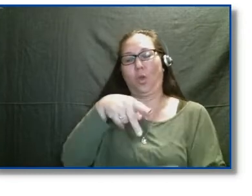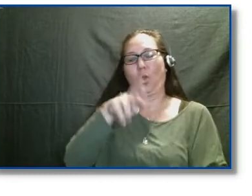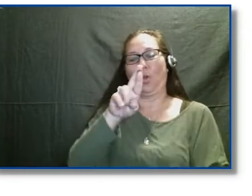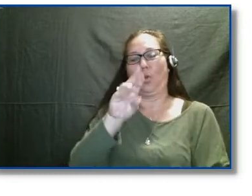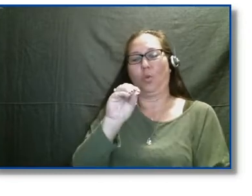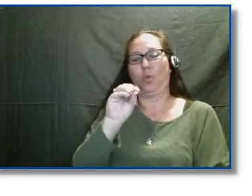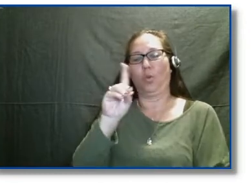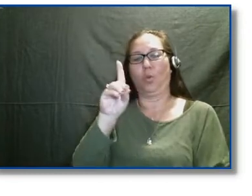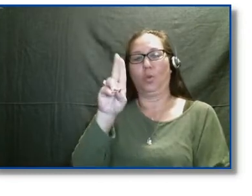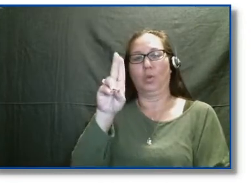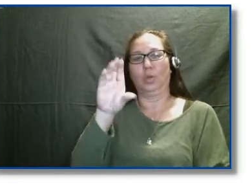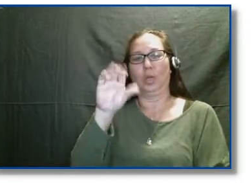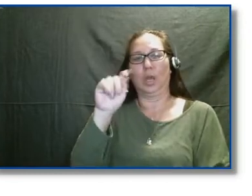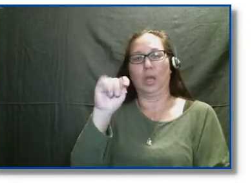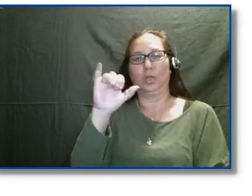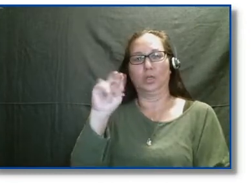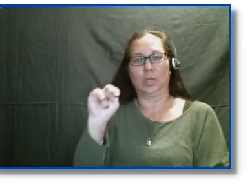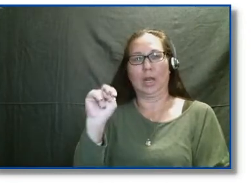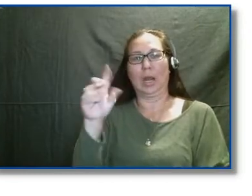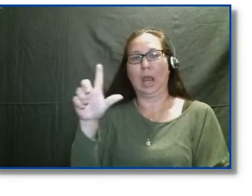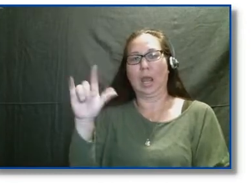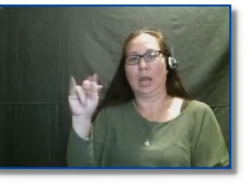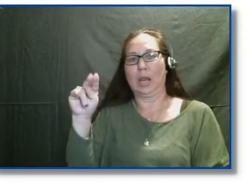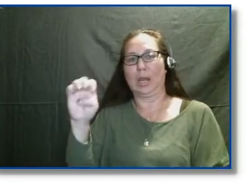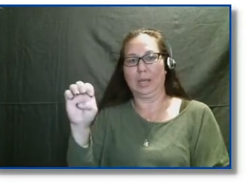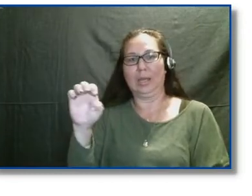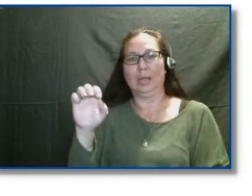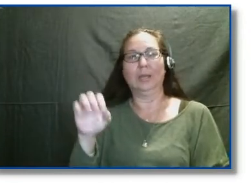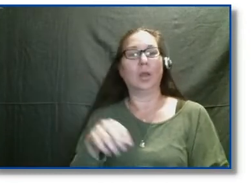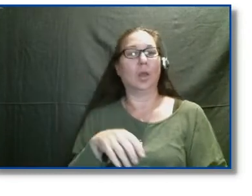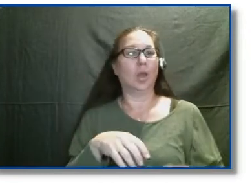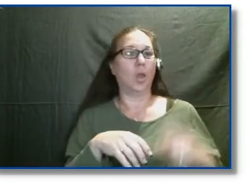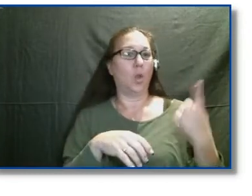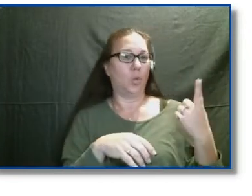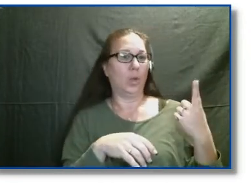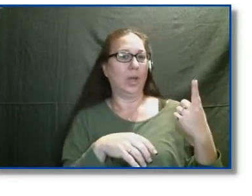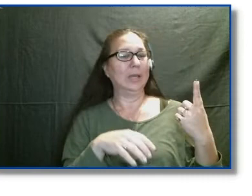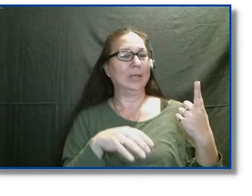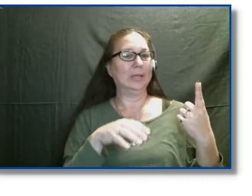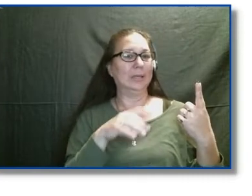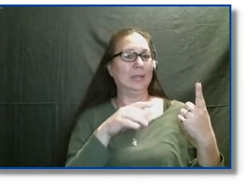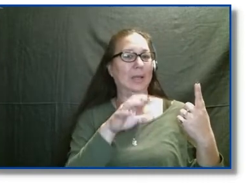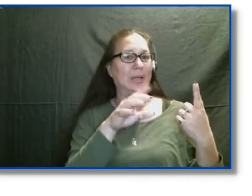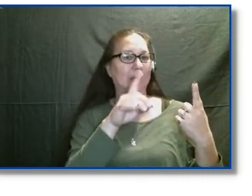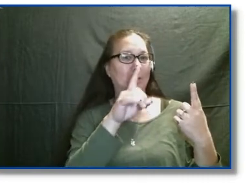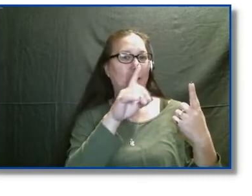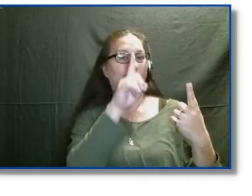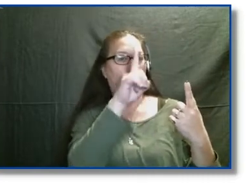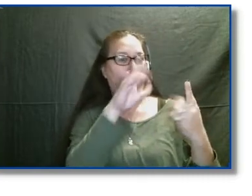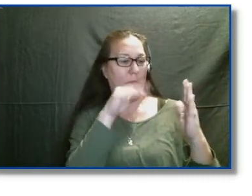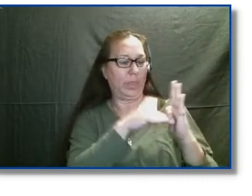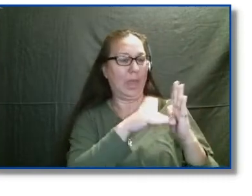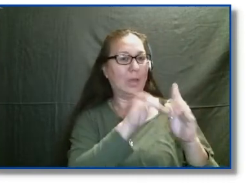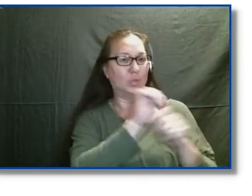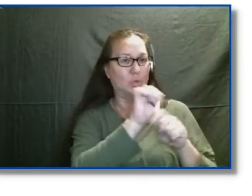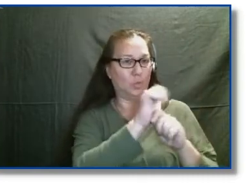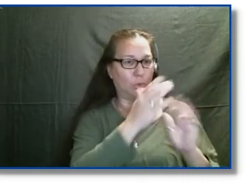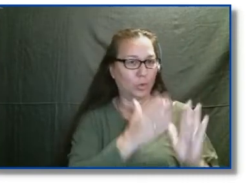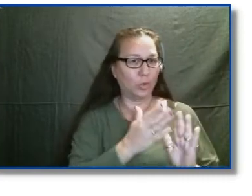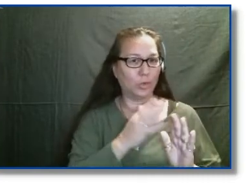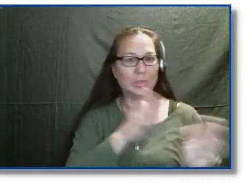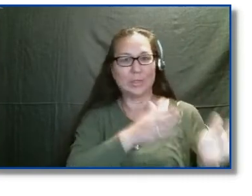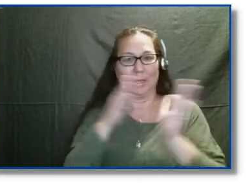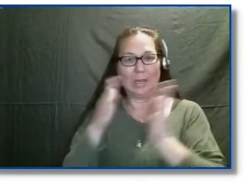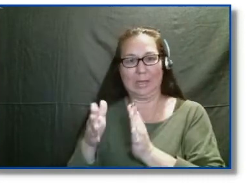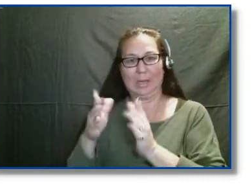of 1,000 workers, and the other drawing is of 2,000 workers. So it's an amalgamation